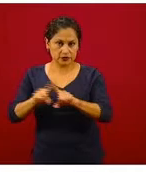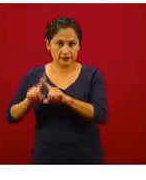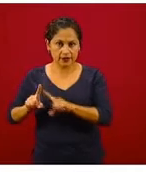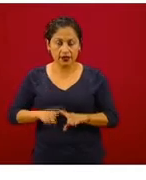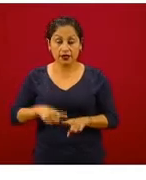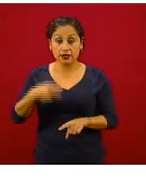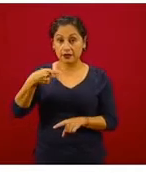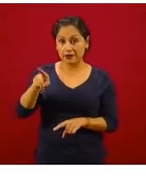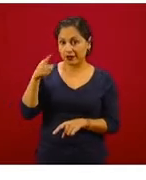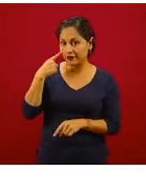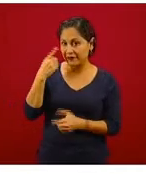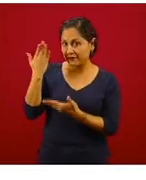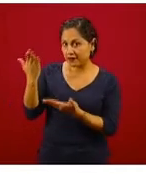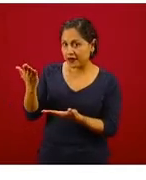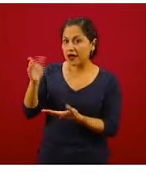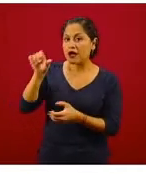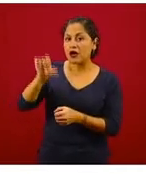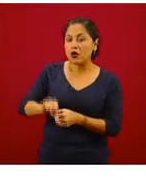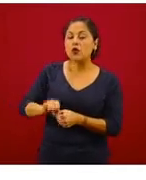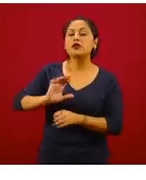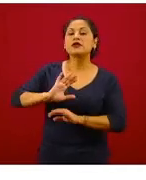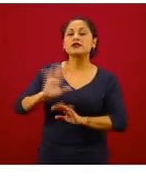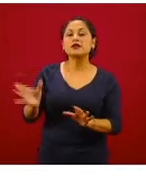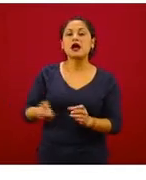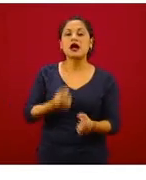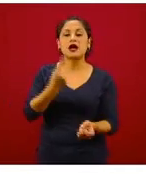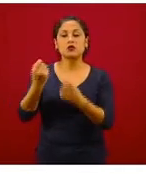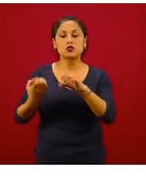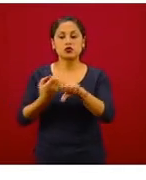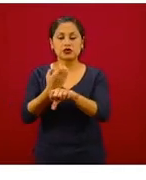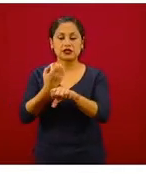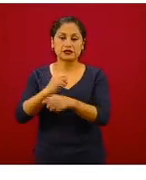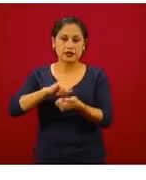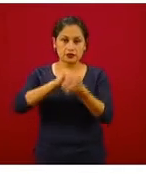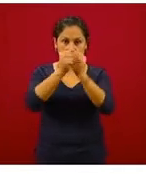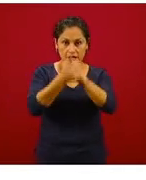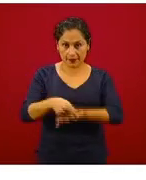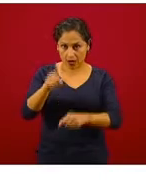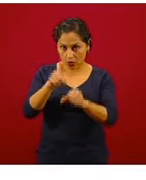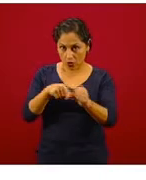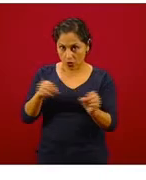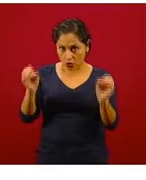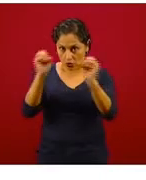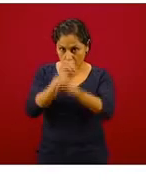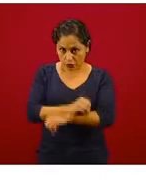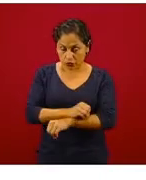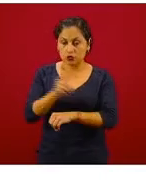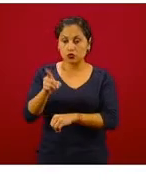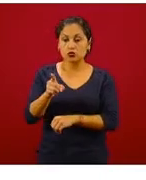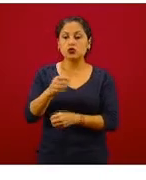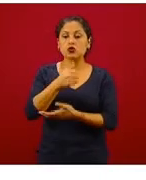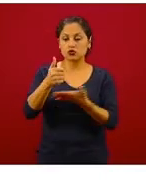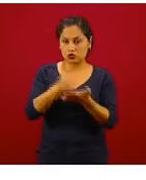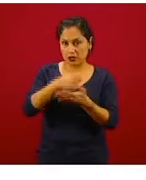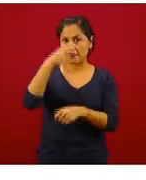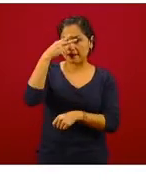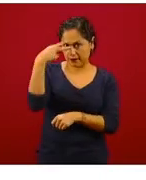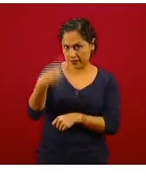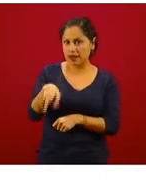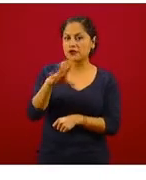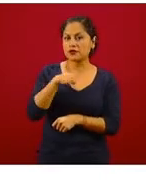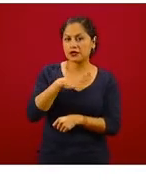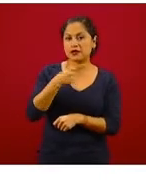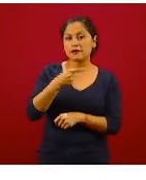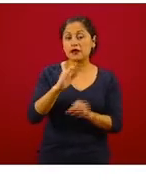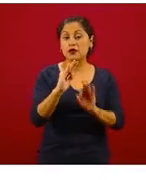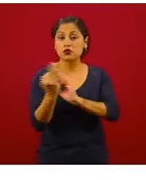of the distribution among states. But today we can see that some states are in a darker red color here. The Valley